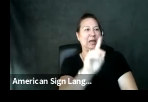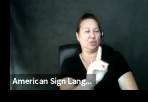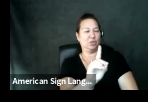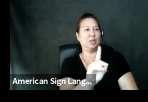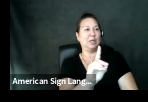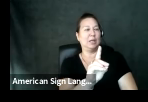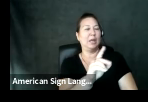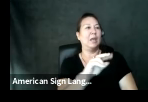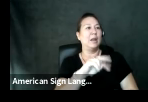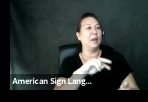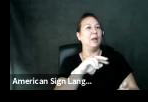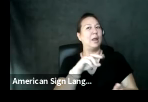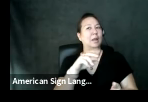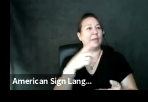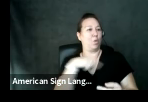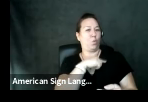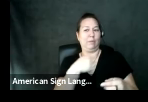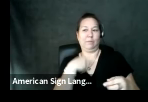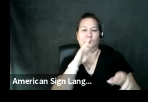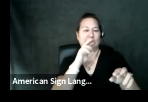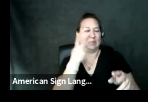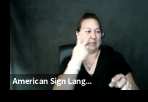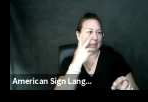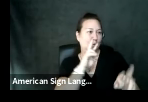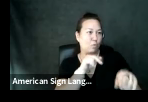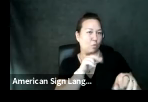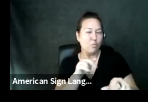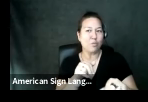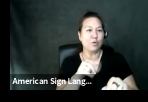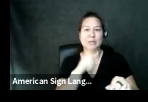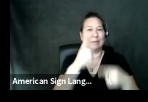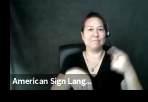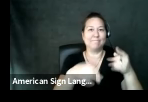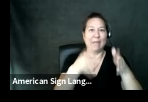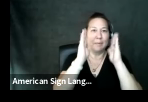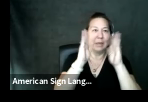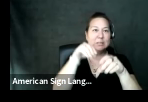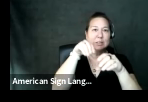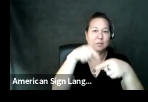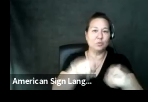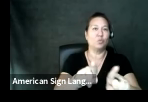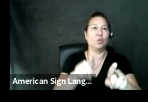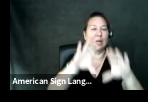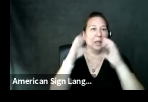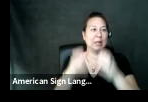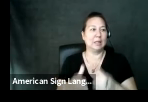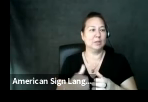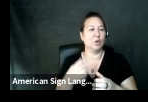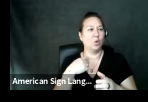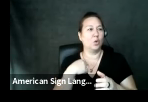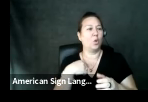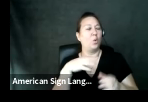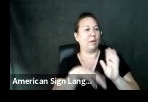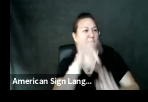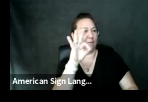attention. But when we look deeper into the student's day and their progress, we find that it doesn't have